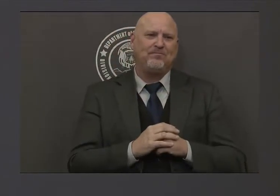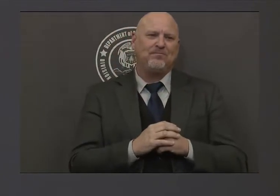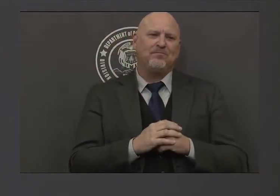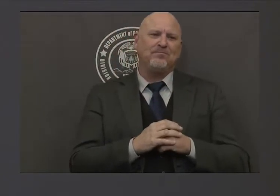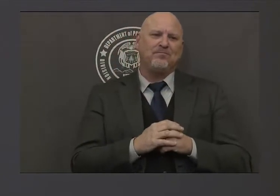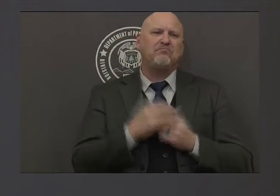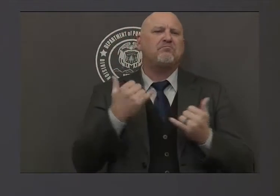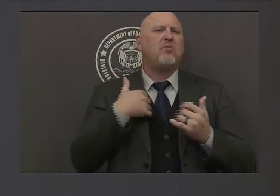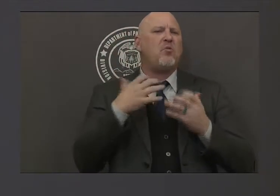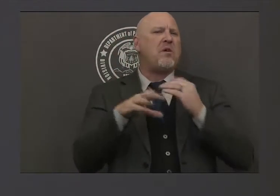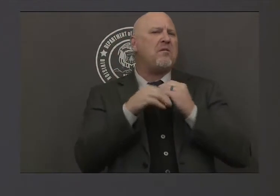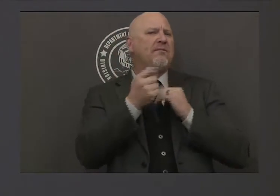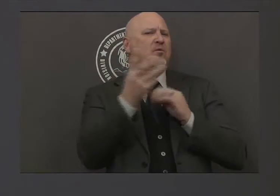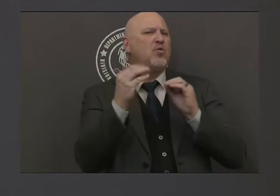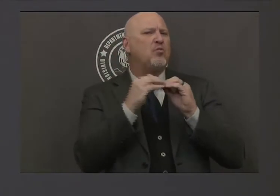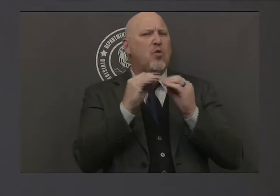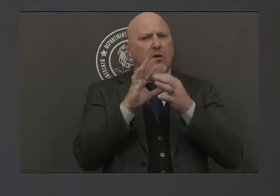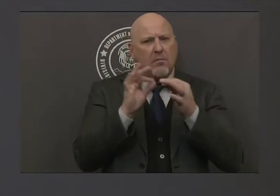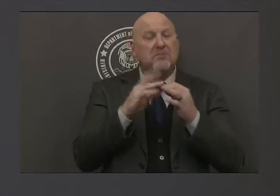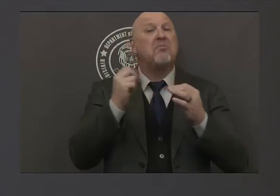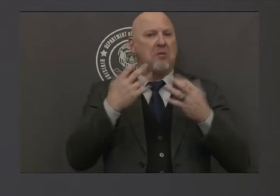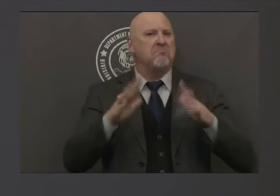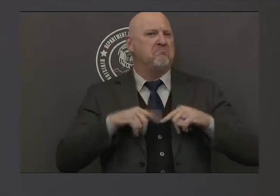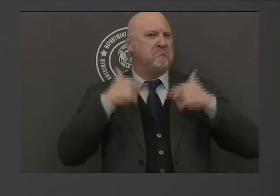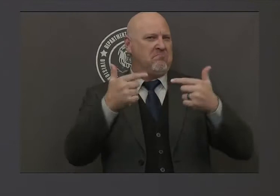about any questions that might be out there.